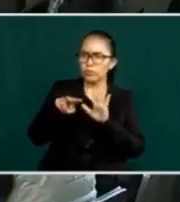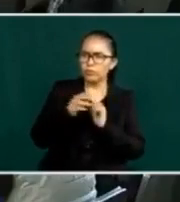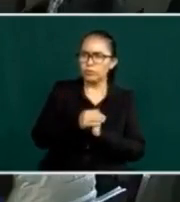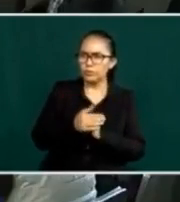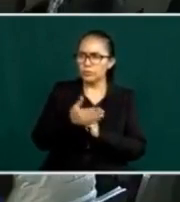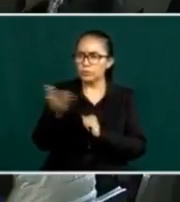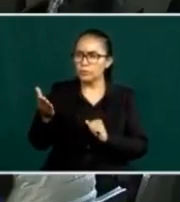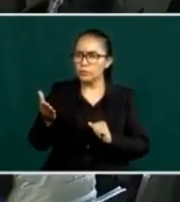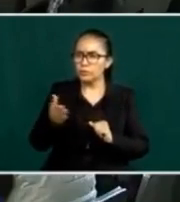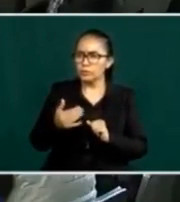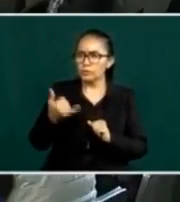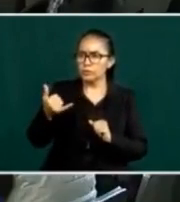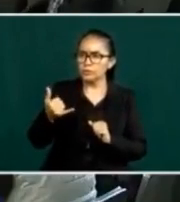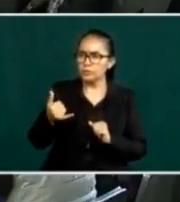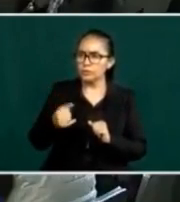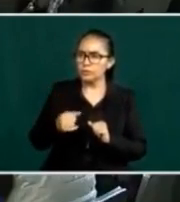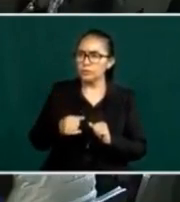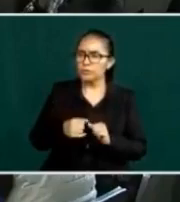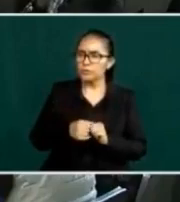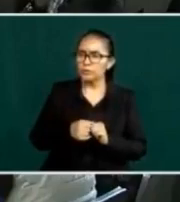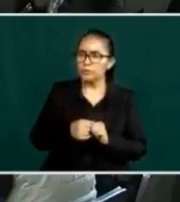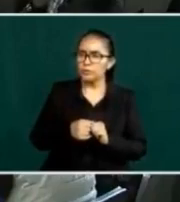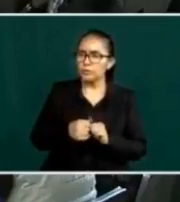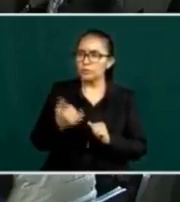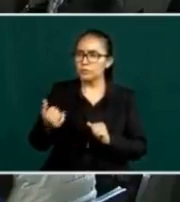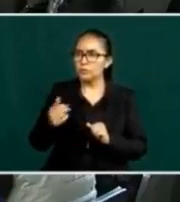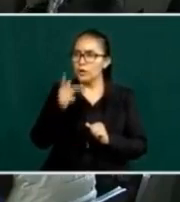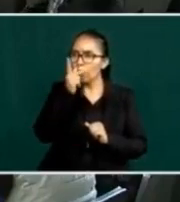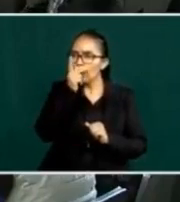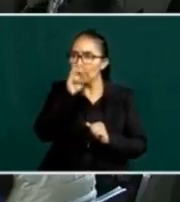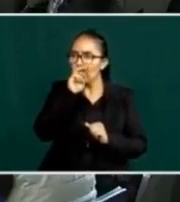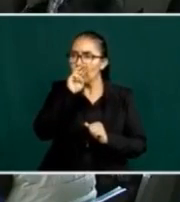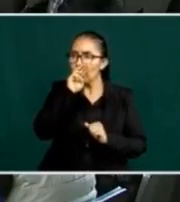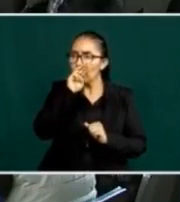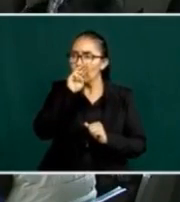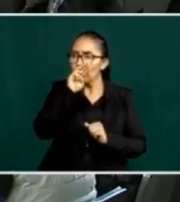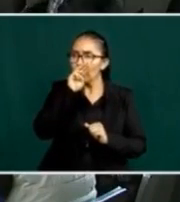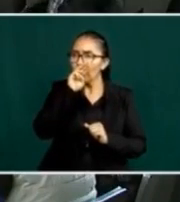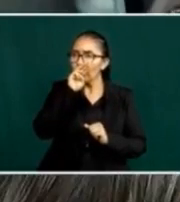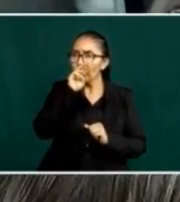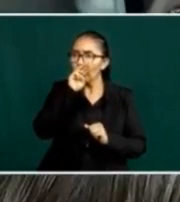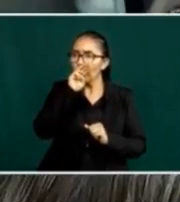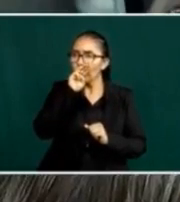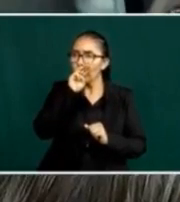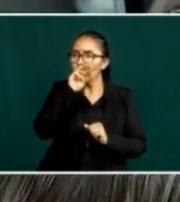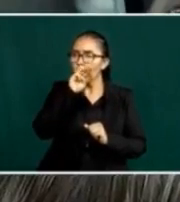as he was dialoguing with you and asking you that his father was in jail